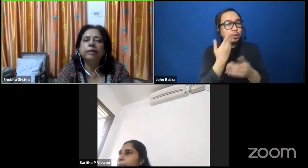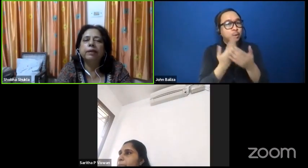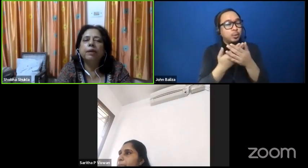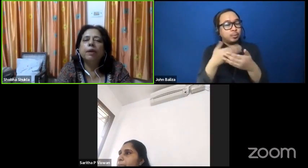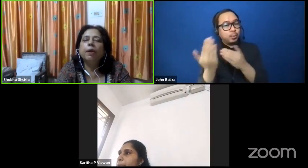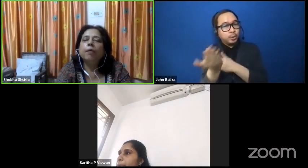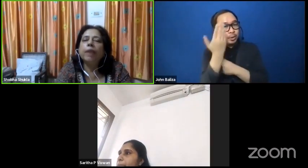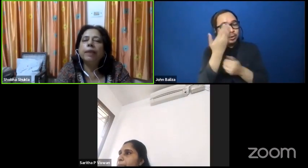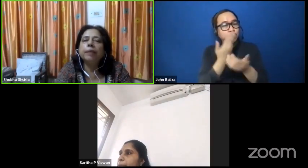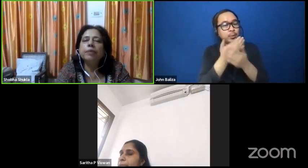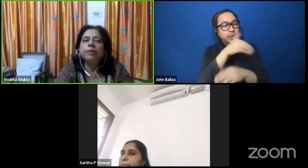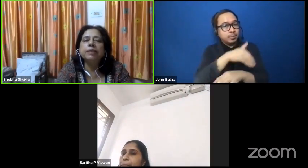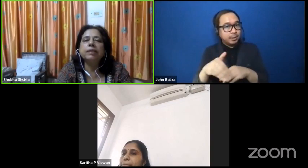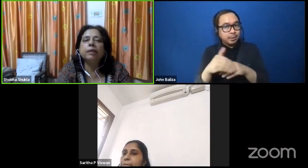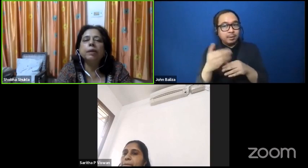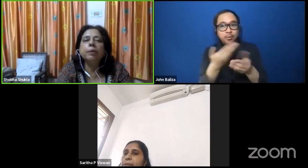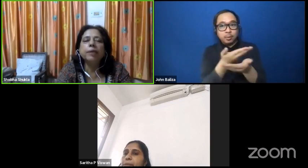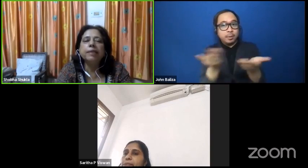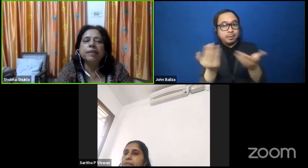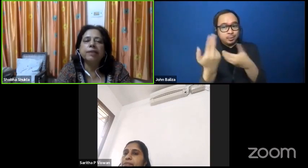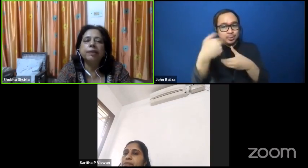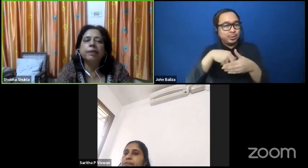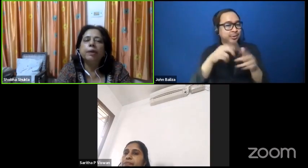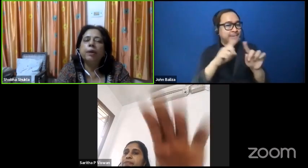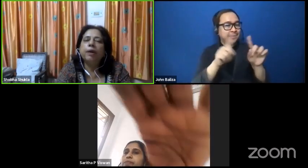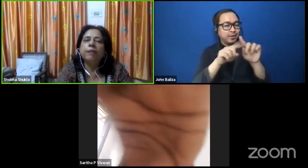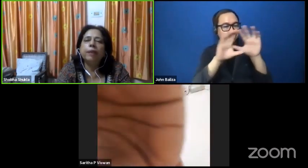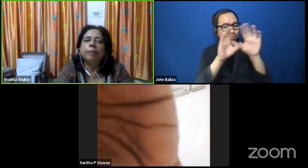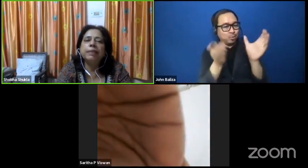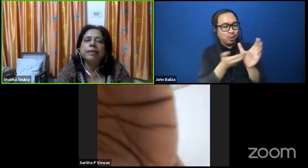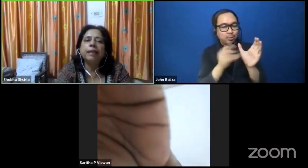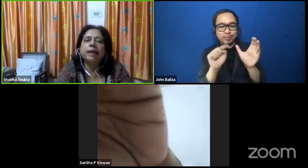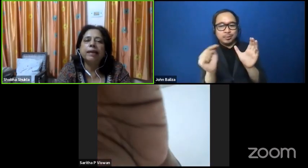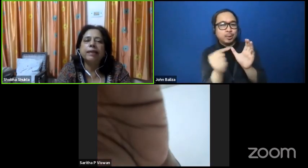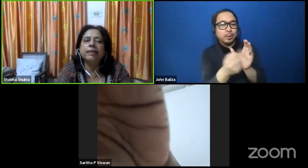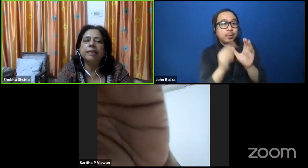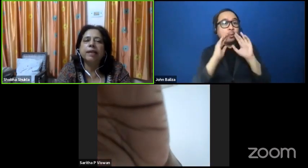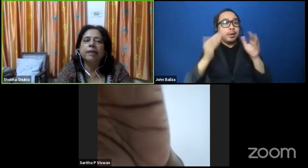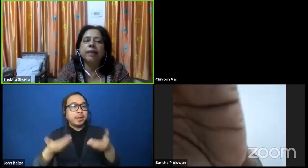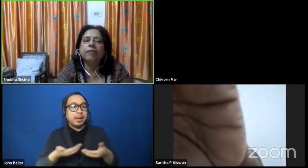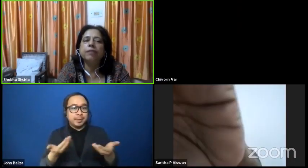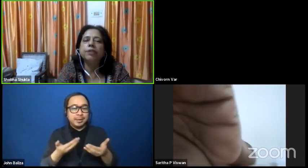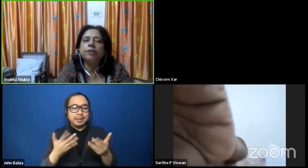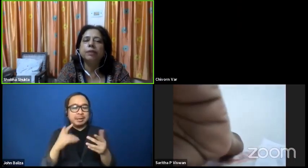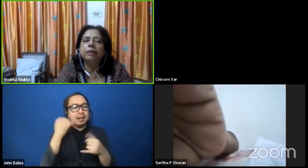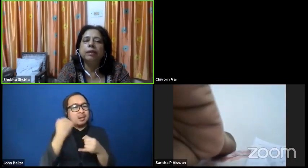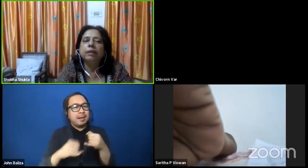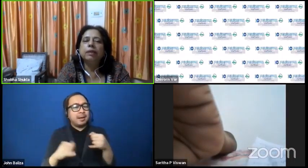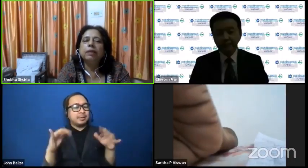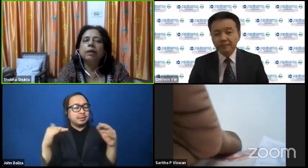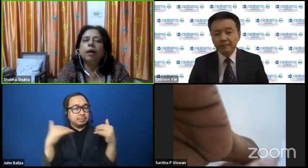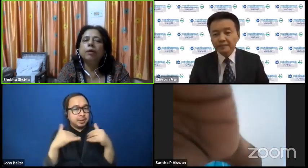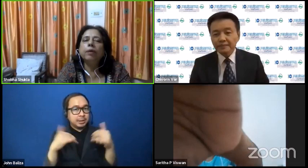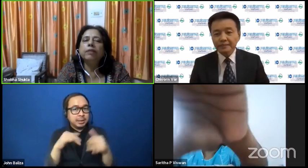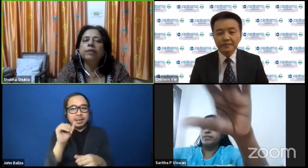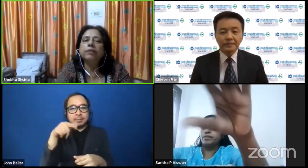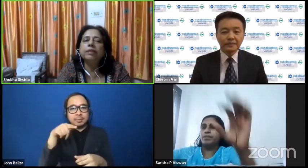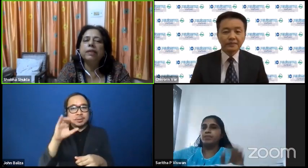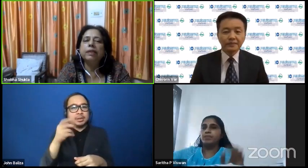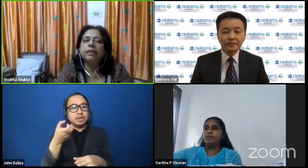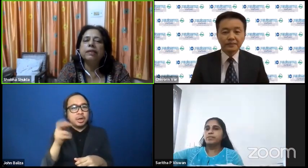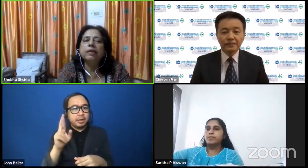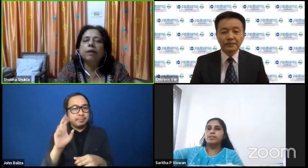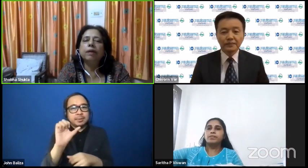world. Welcome to this concluding session of APCRSHR10 Virtual, the ongoing